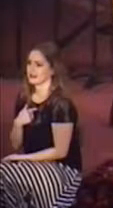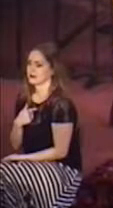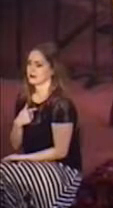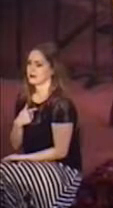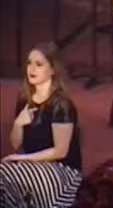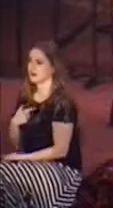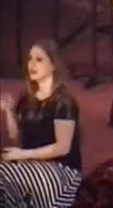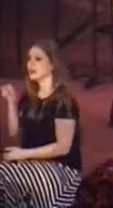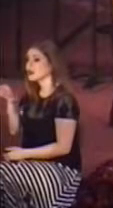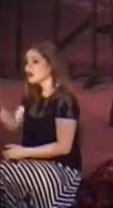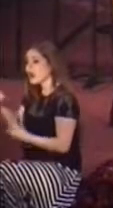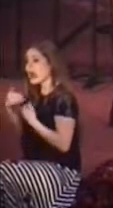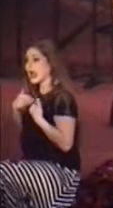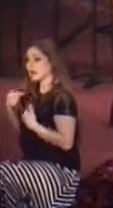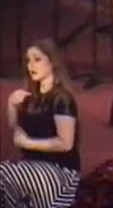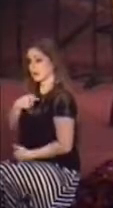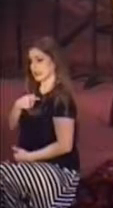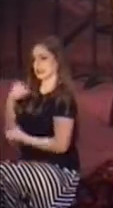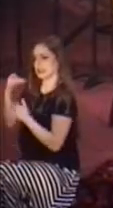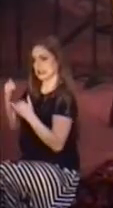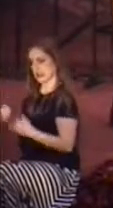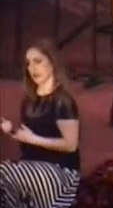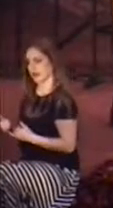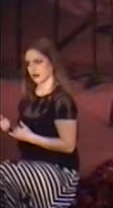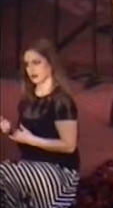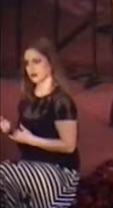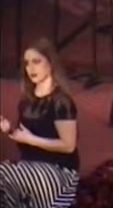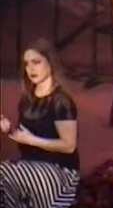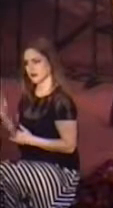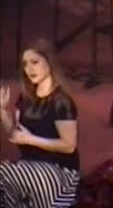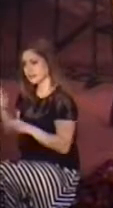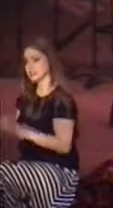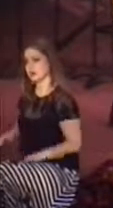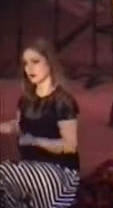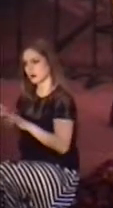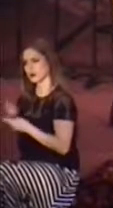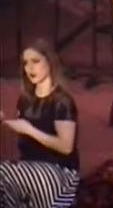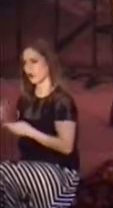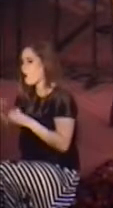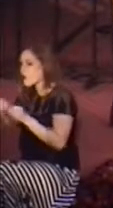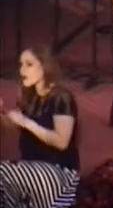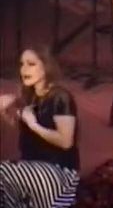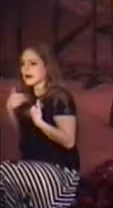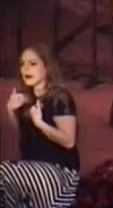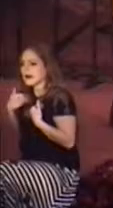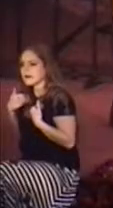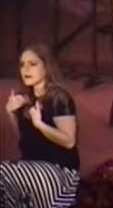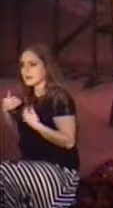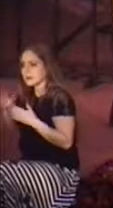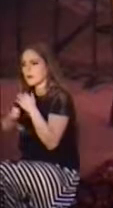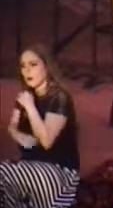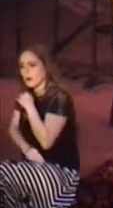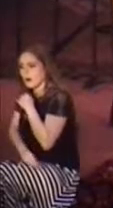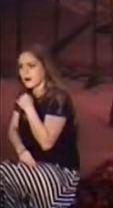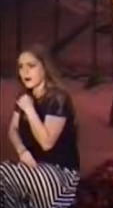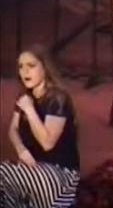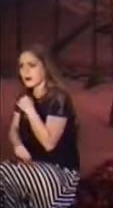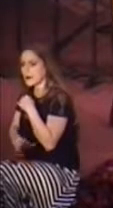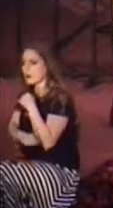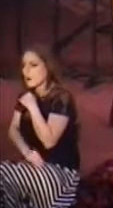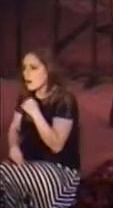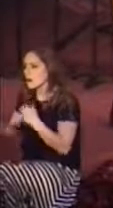have me now. That is the important thing. You'll always have the poor with you. As a matter of fact, the poor, like the rich or like the